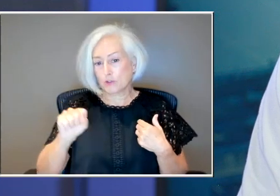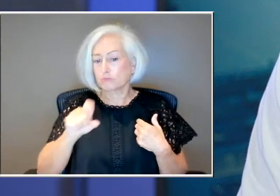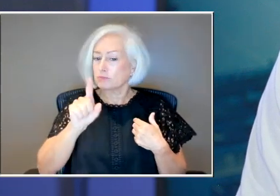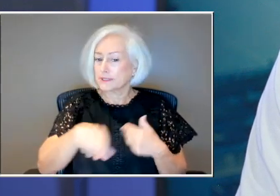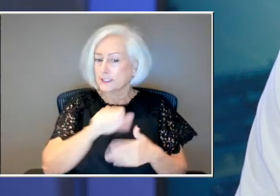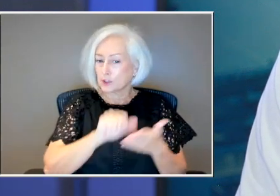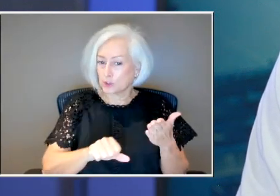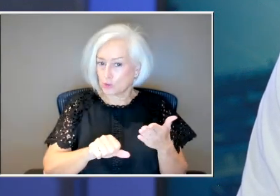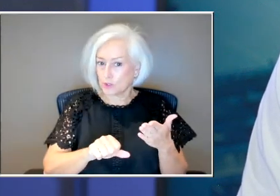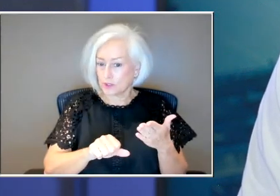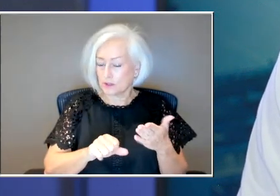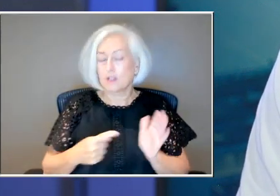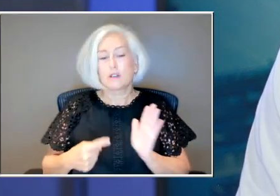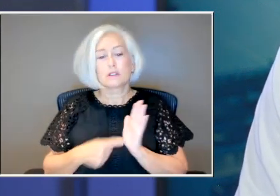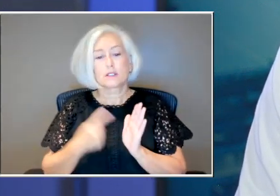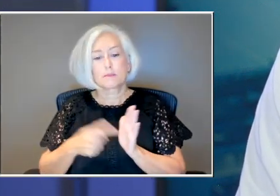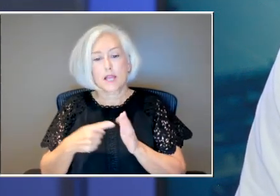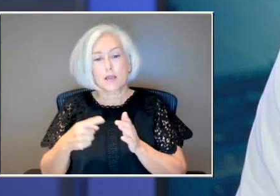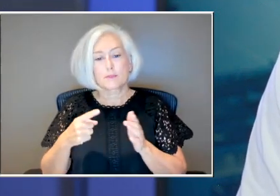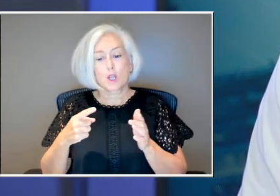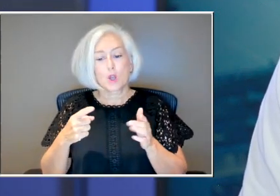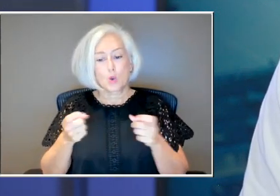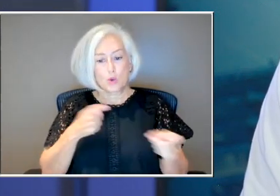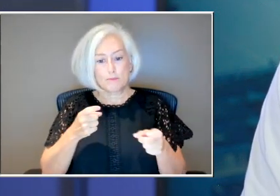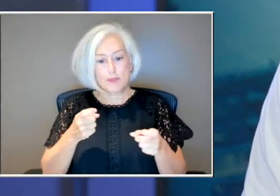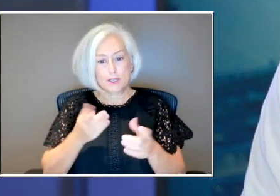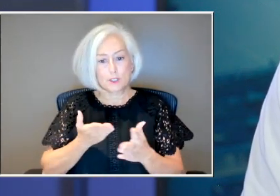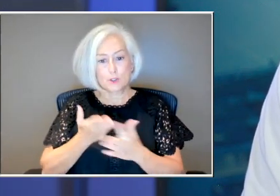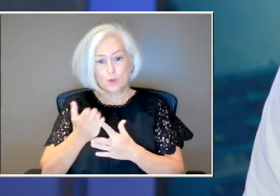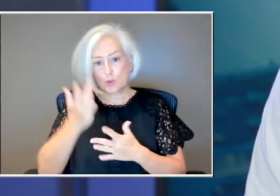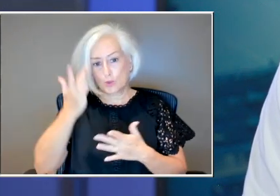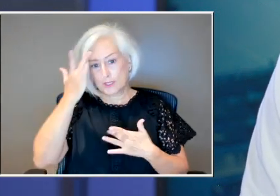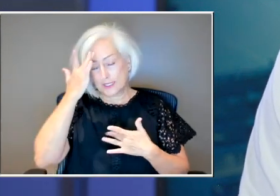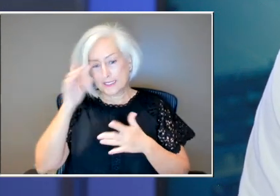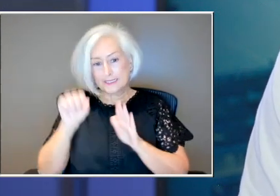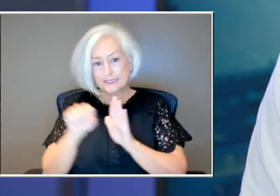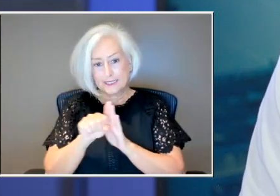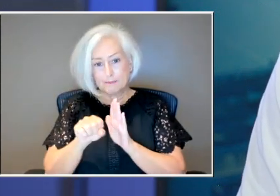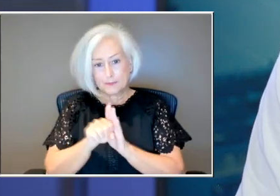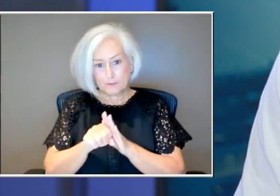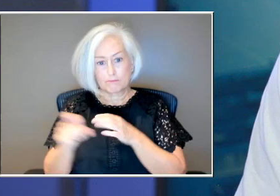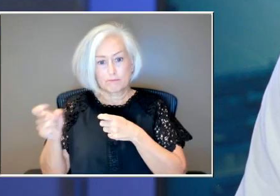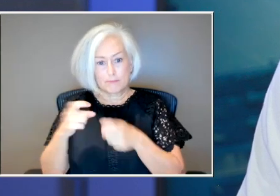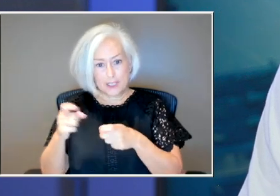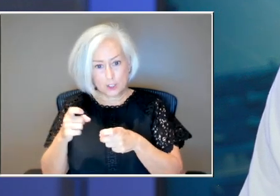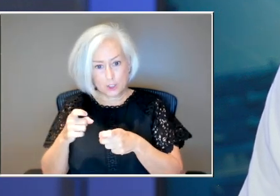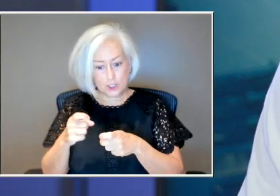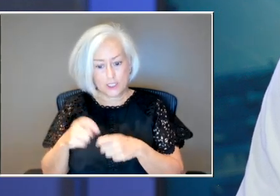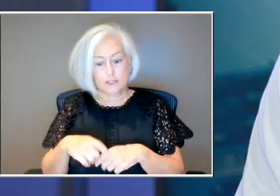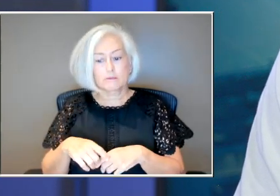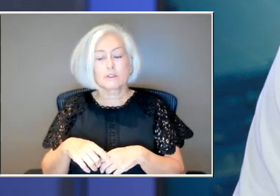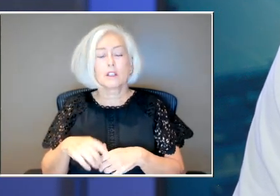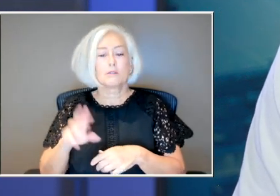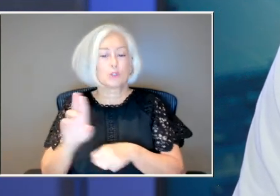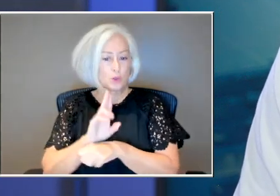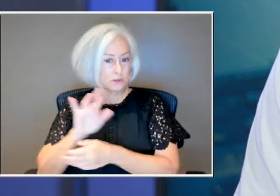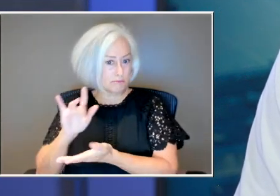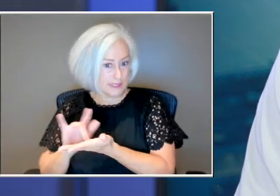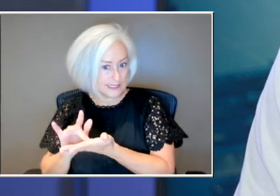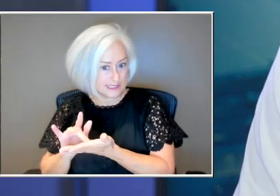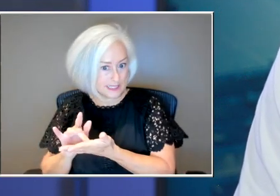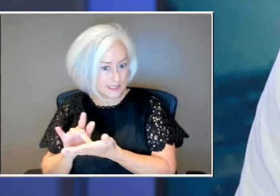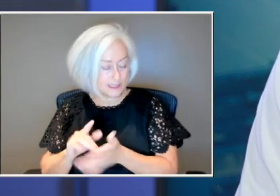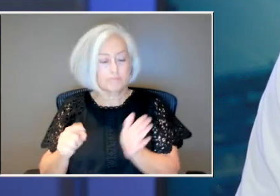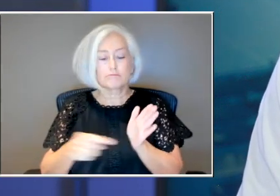manage sometimes by managing symptoms using medications, and other times it does require surgery to help improve those